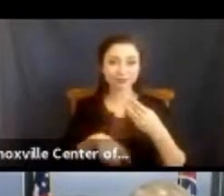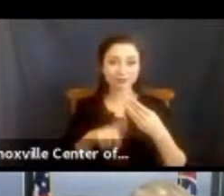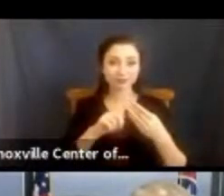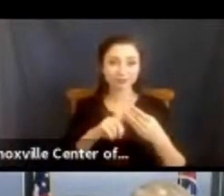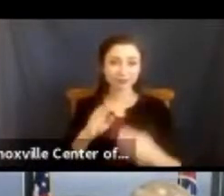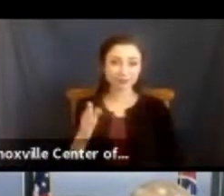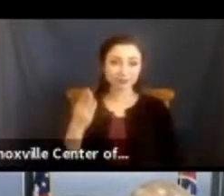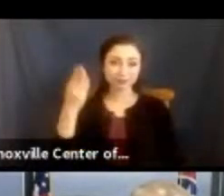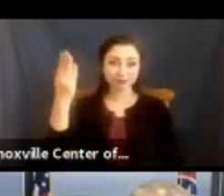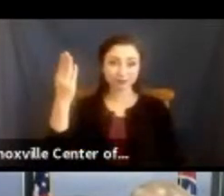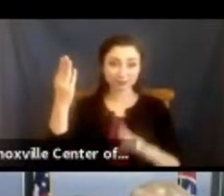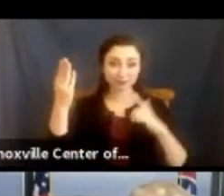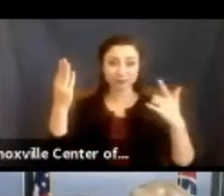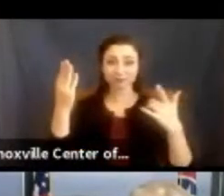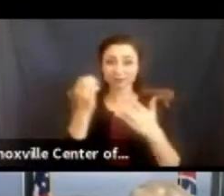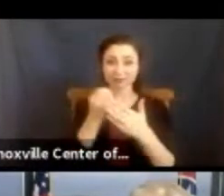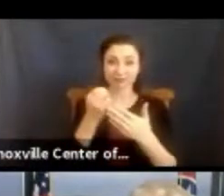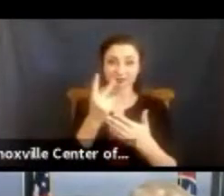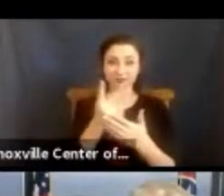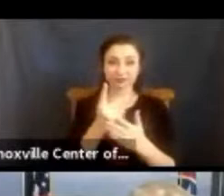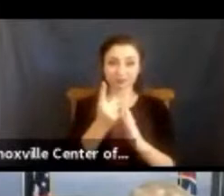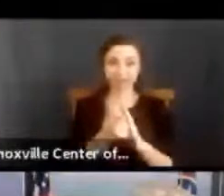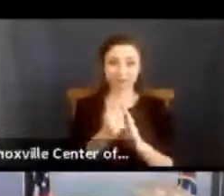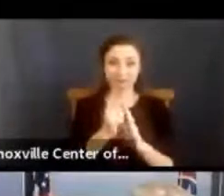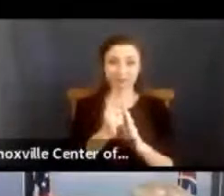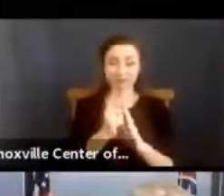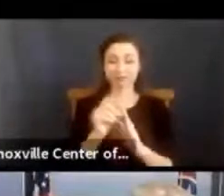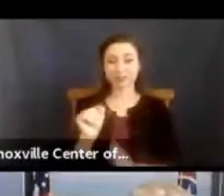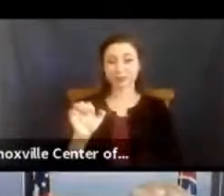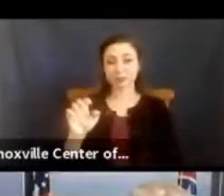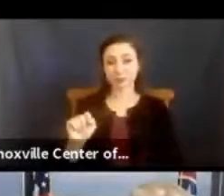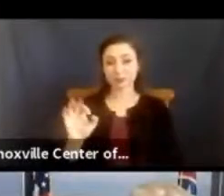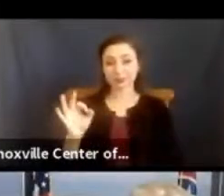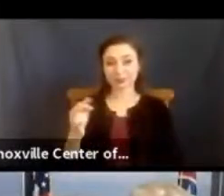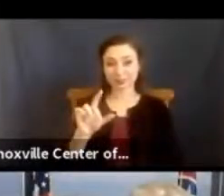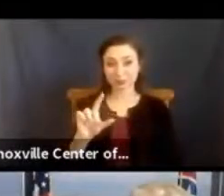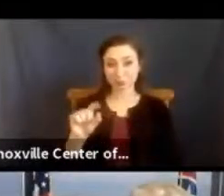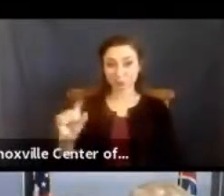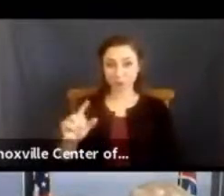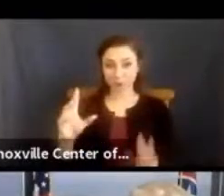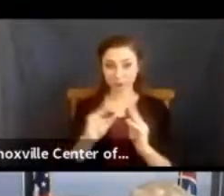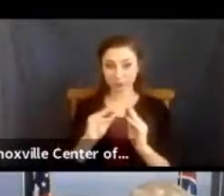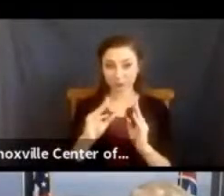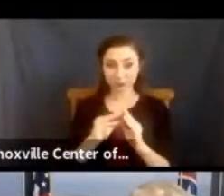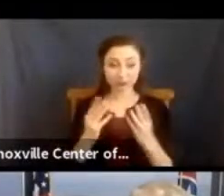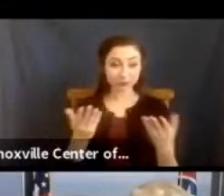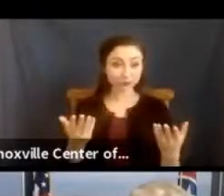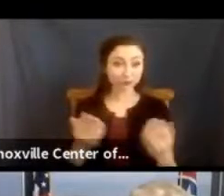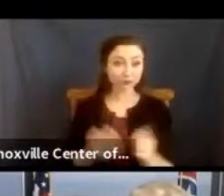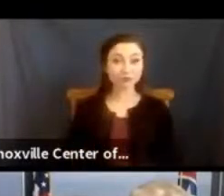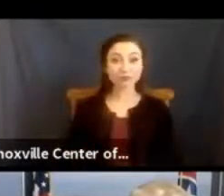motion and second to approve the minutes of September 9, 2020?